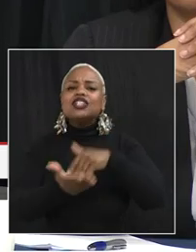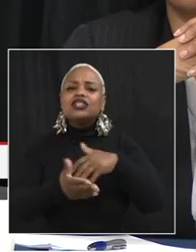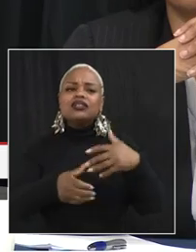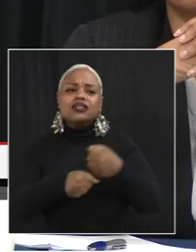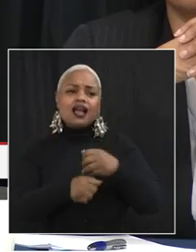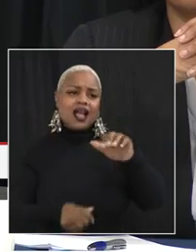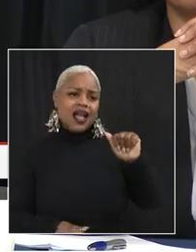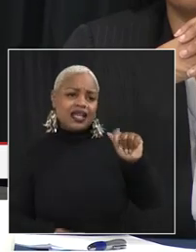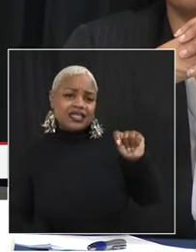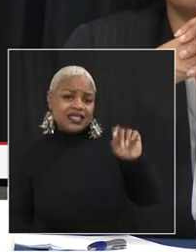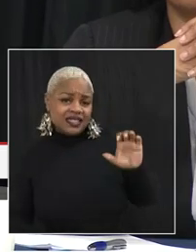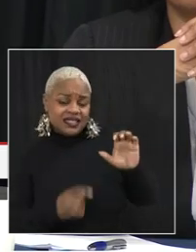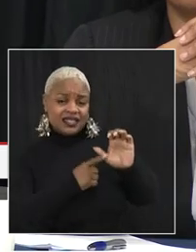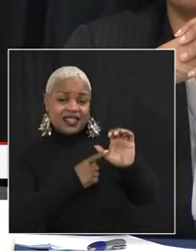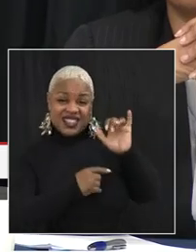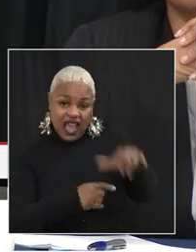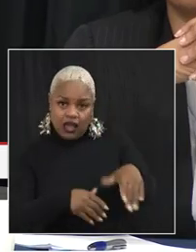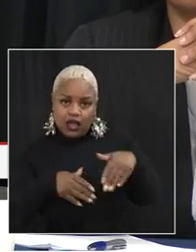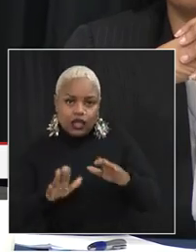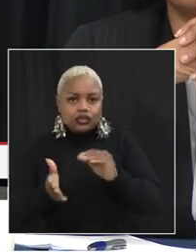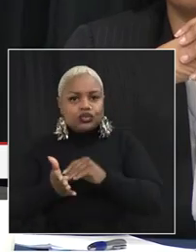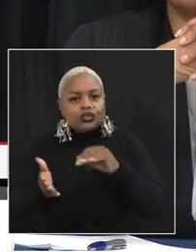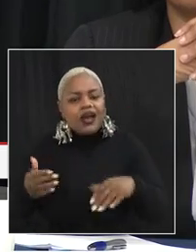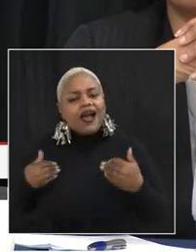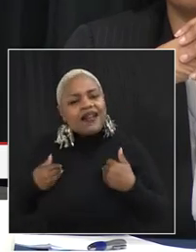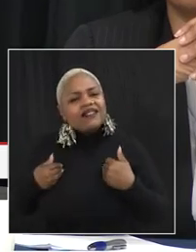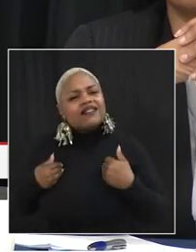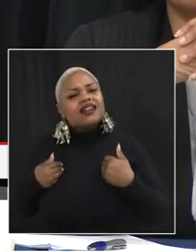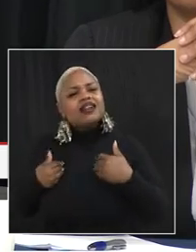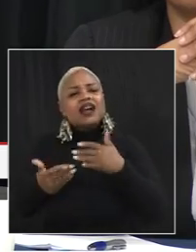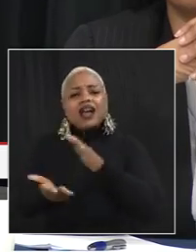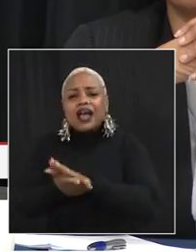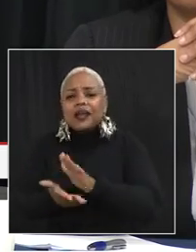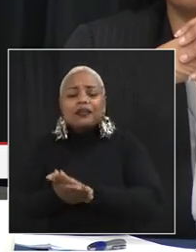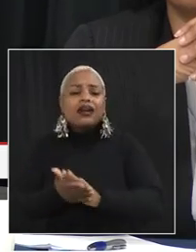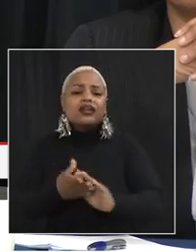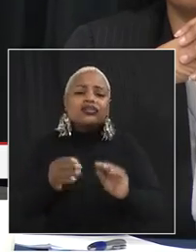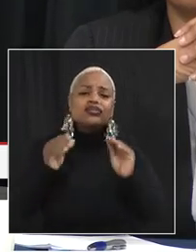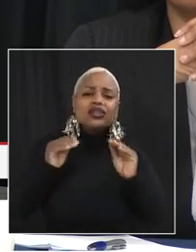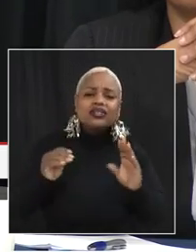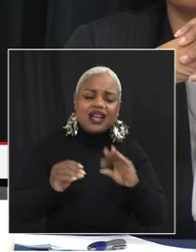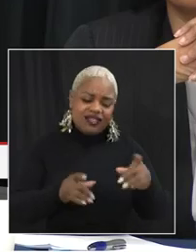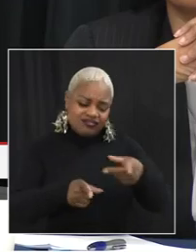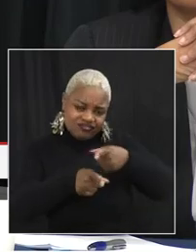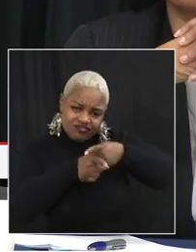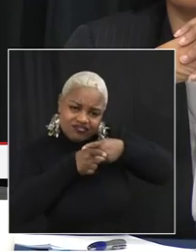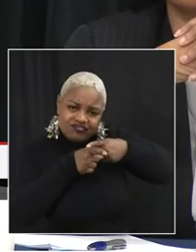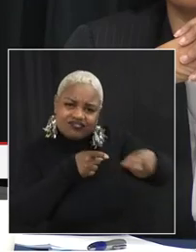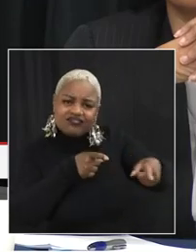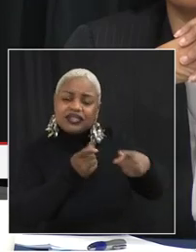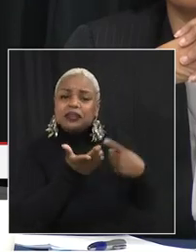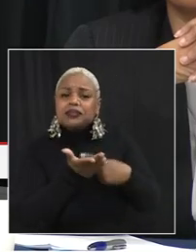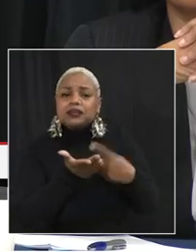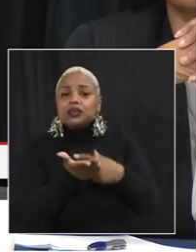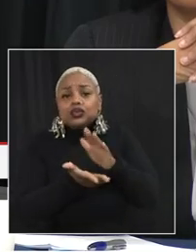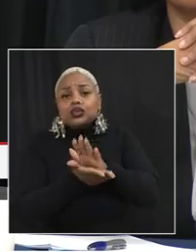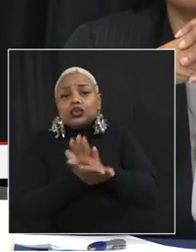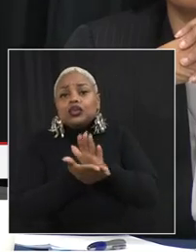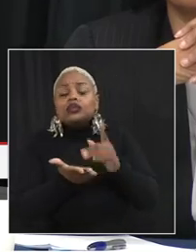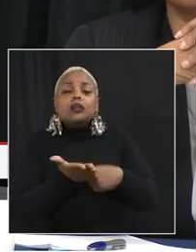instruction at their school and specialize, sometimes academic, but most frequently